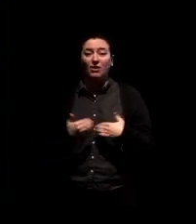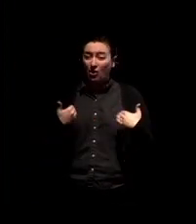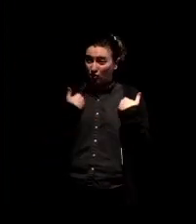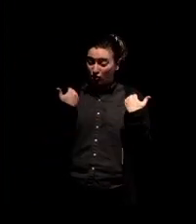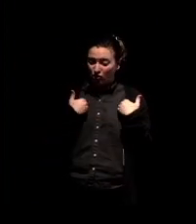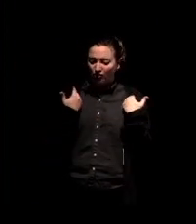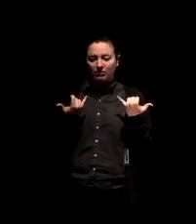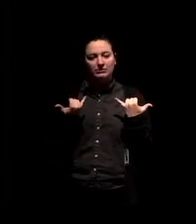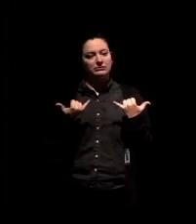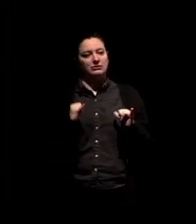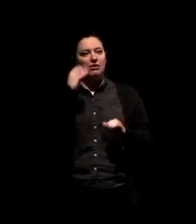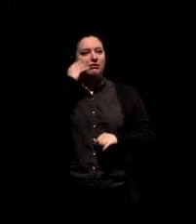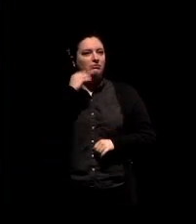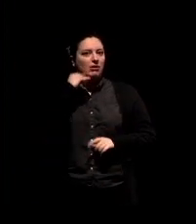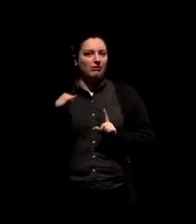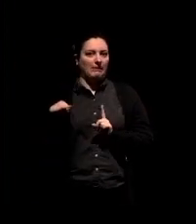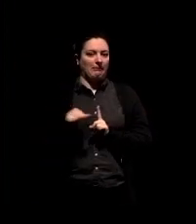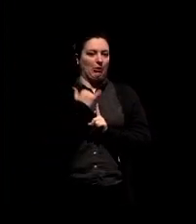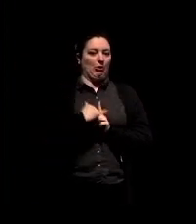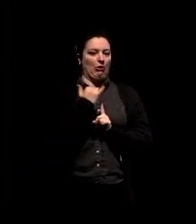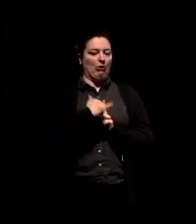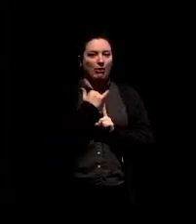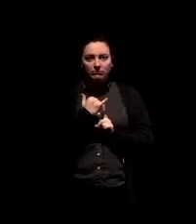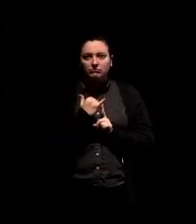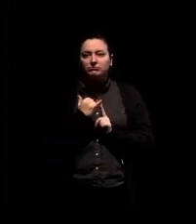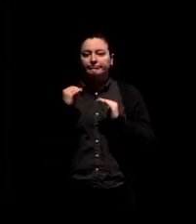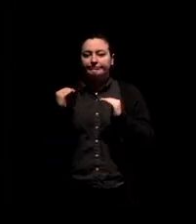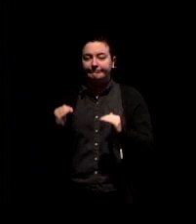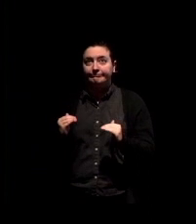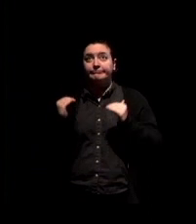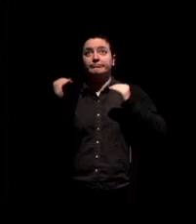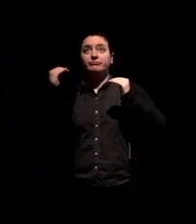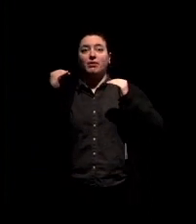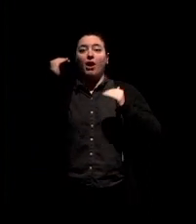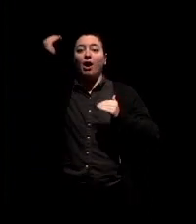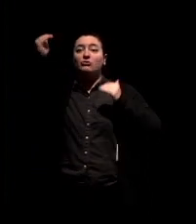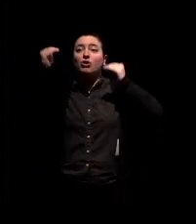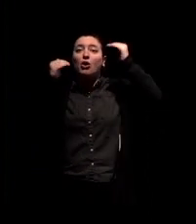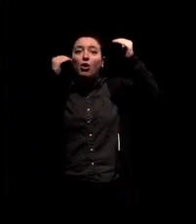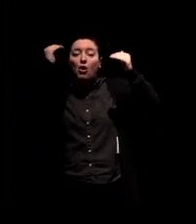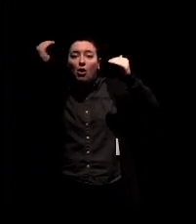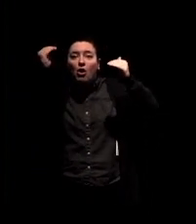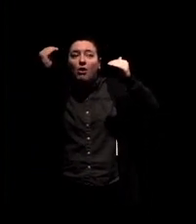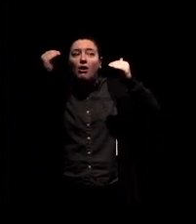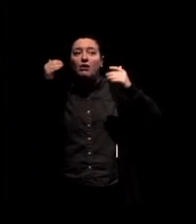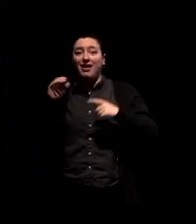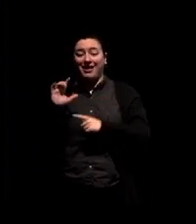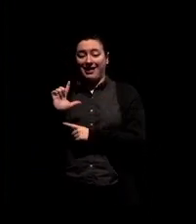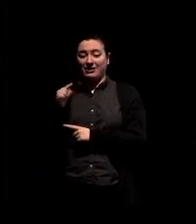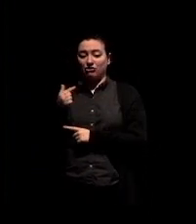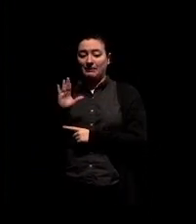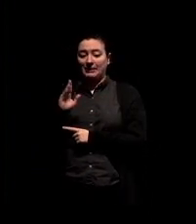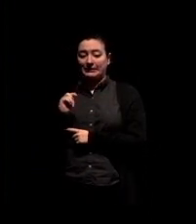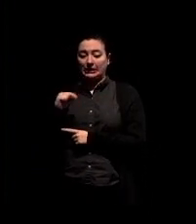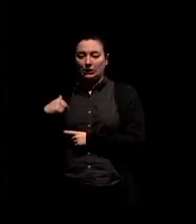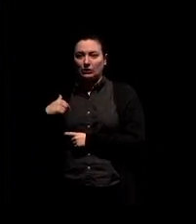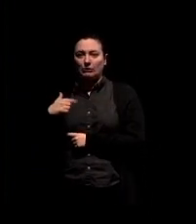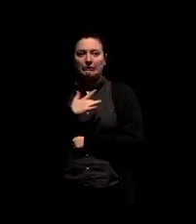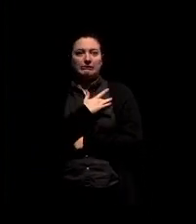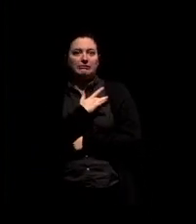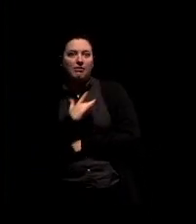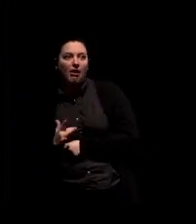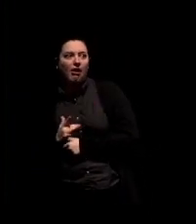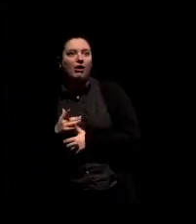schools. During adulthood, LGBTQ people may not receive jobs with excellent healthcare